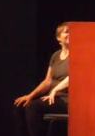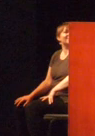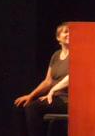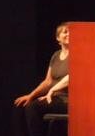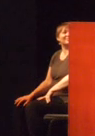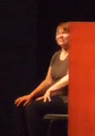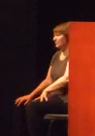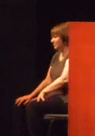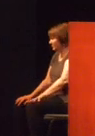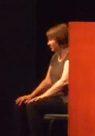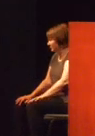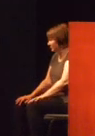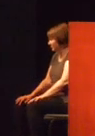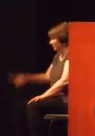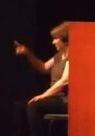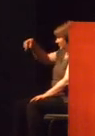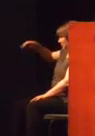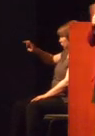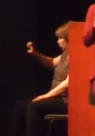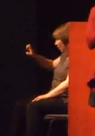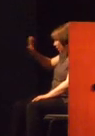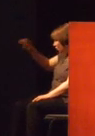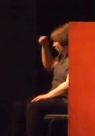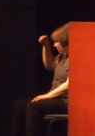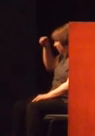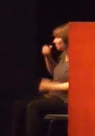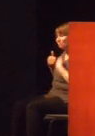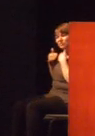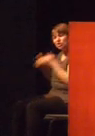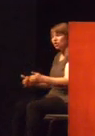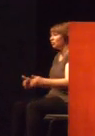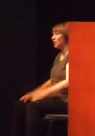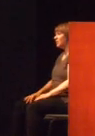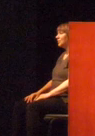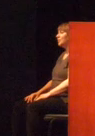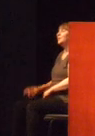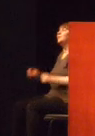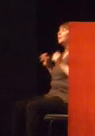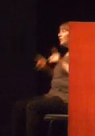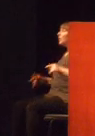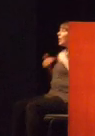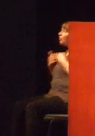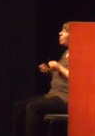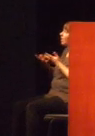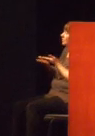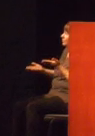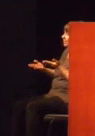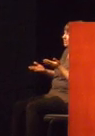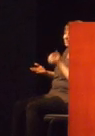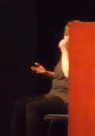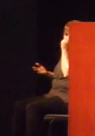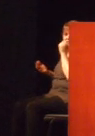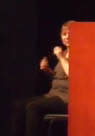Quay, do you have an opinion? Okay. All right, great. It's just like, I have a lot of things I want to tell you, but the truth is, it's